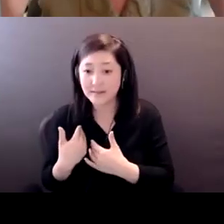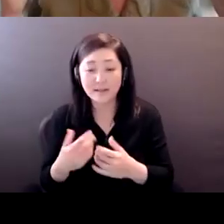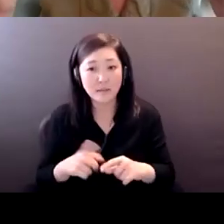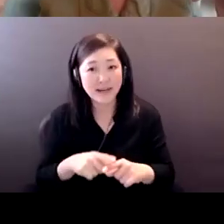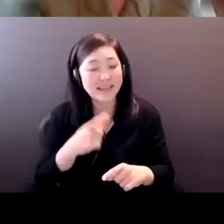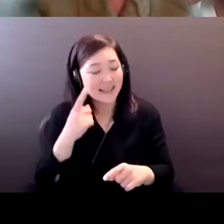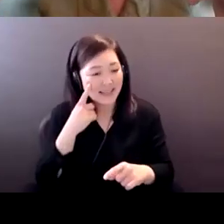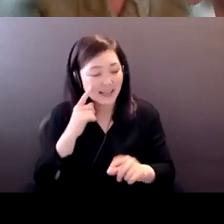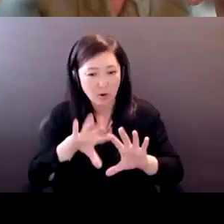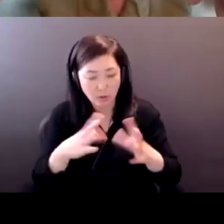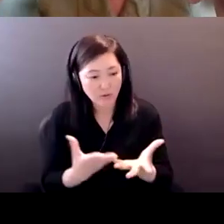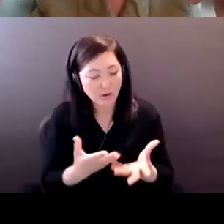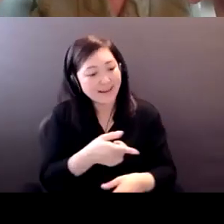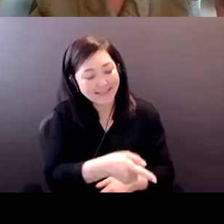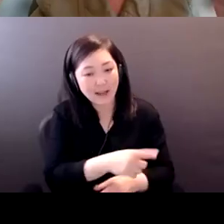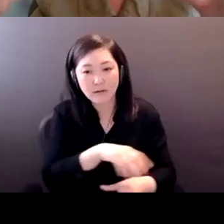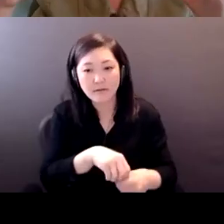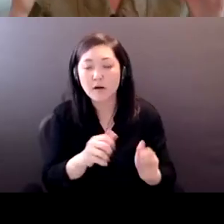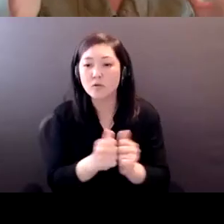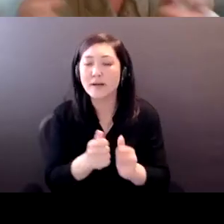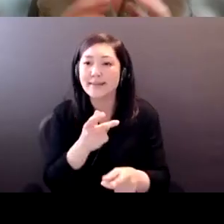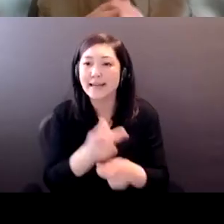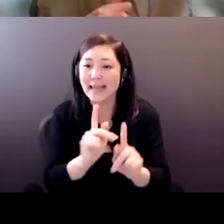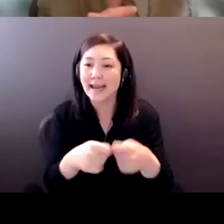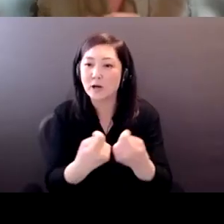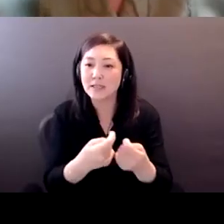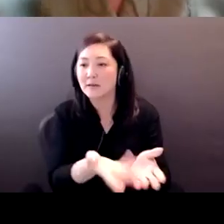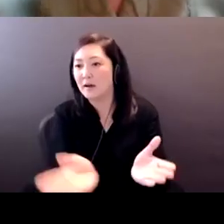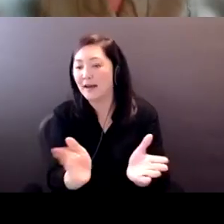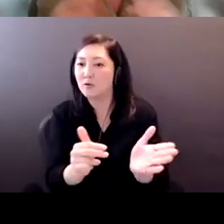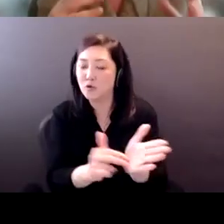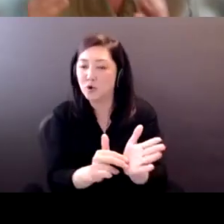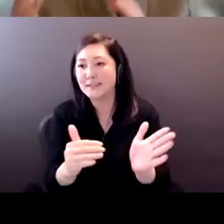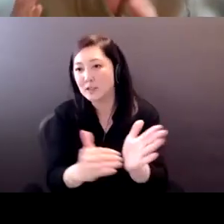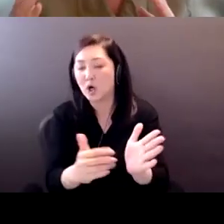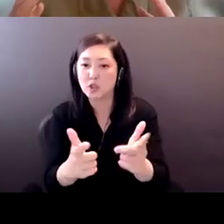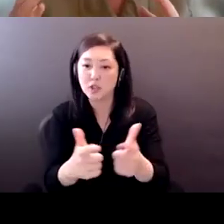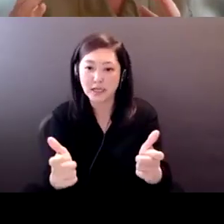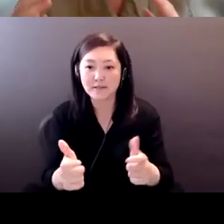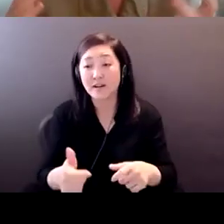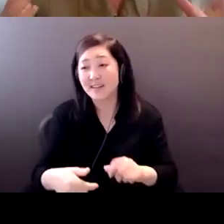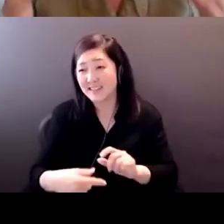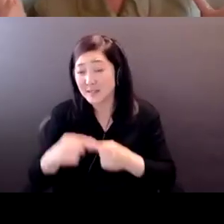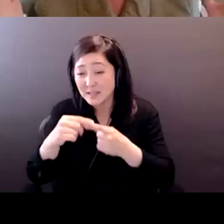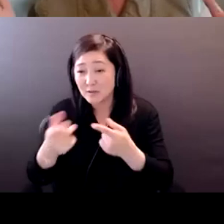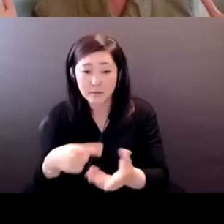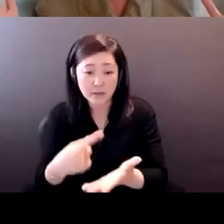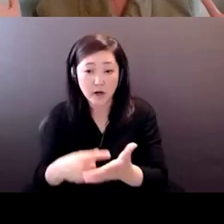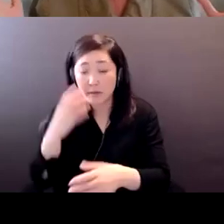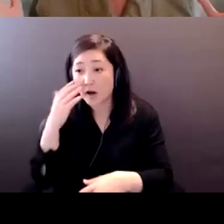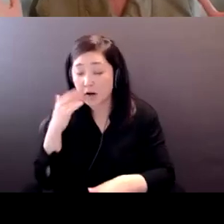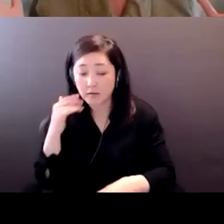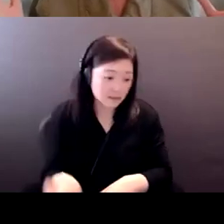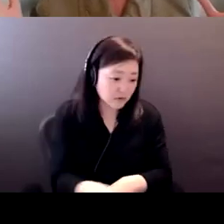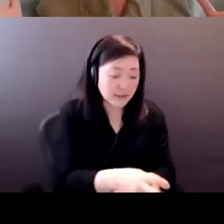to recognize them as a part of the care team, right? And especially when we talk about things like hospital to home transitions, where the caregiver